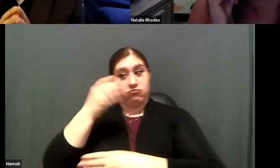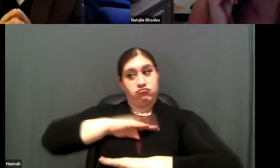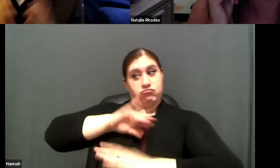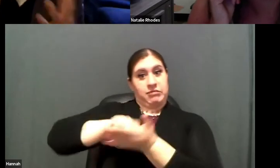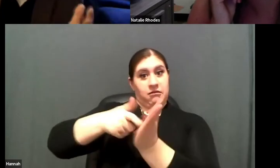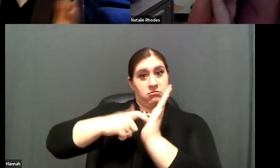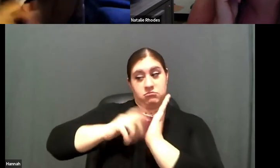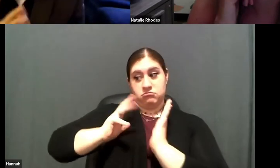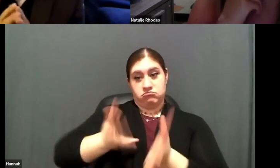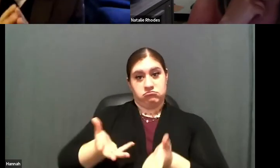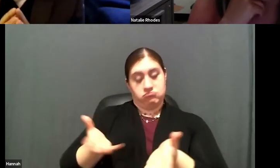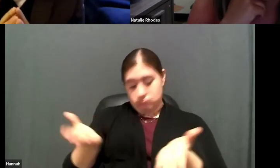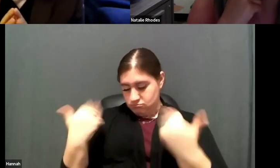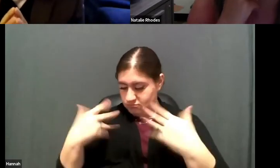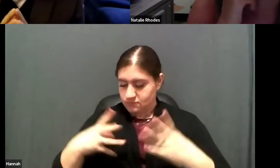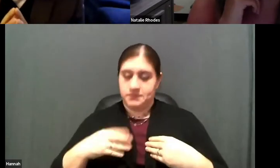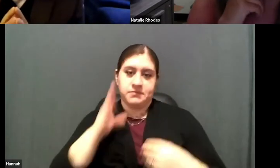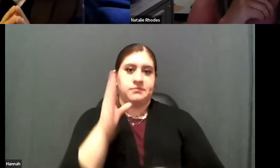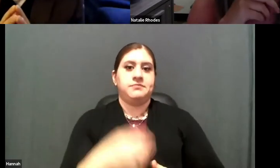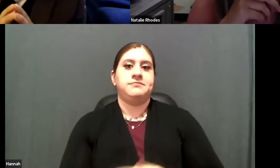computational standards, by all means.